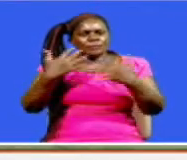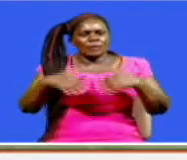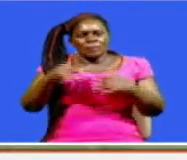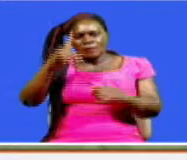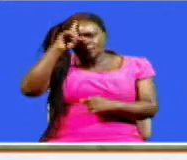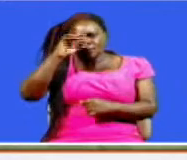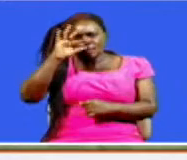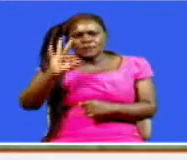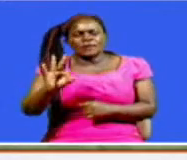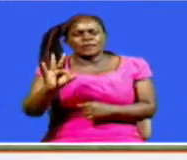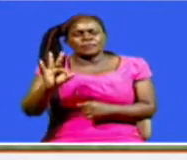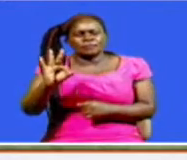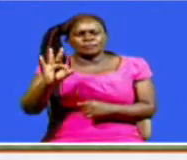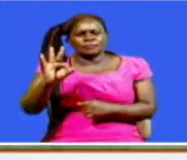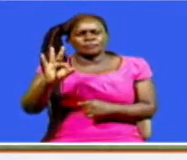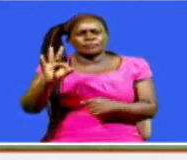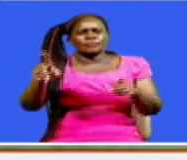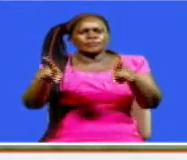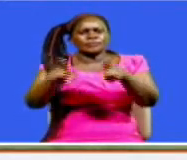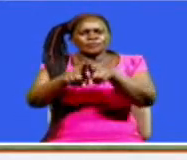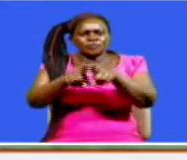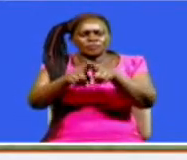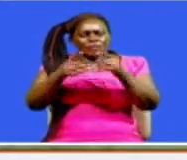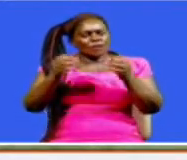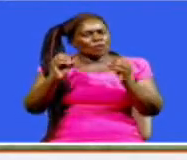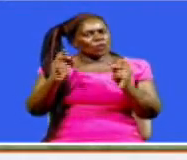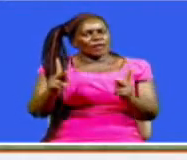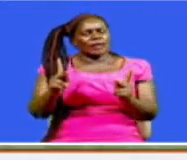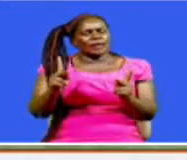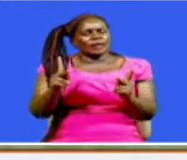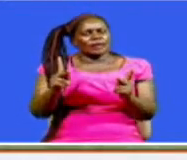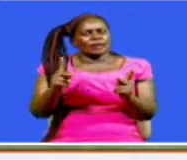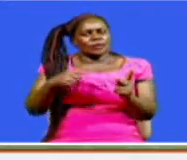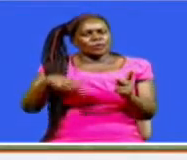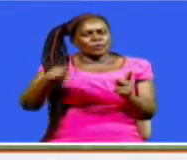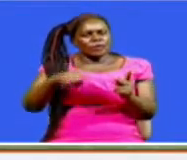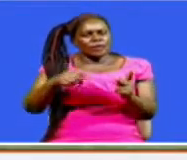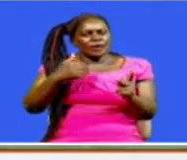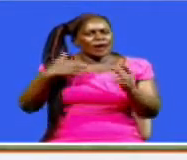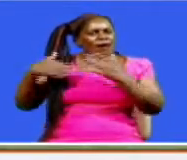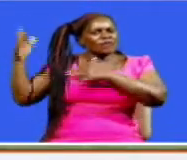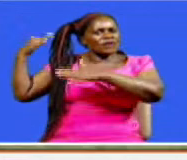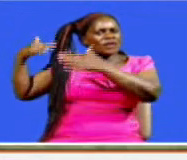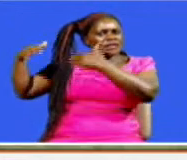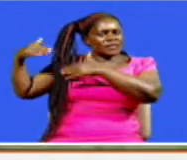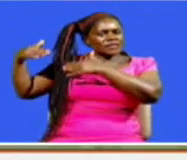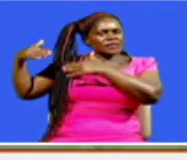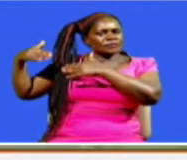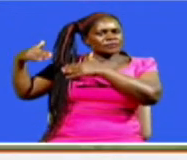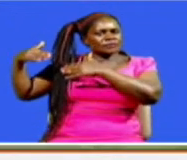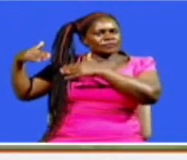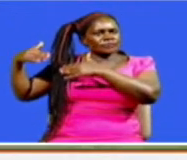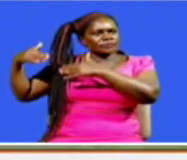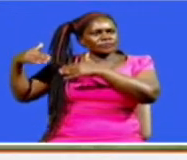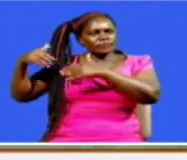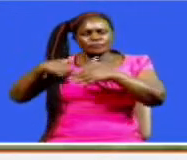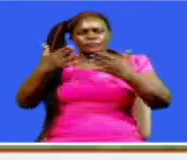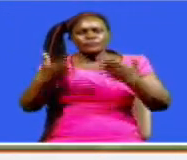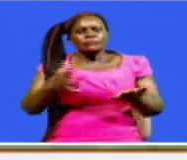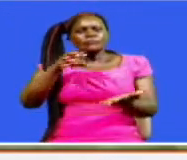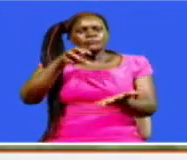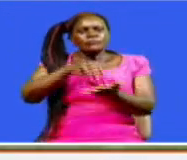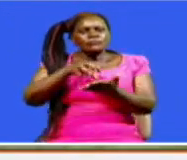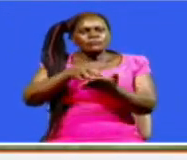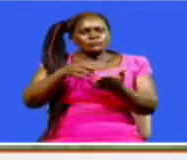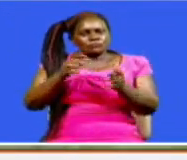seriously and win all three. So yeah, in terms of the history part, we will be rewriting history,